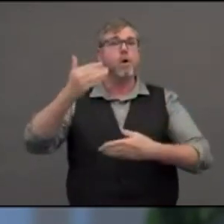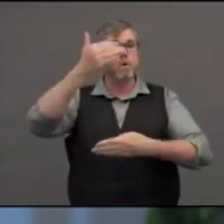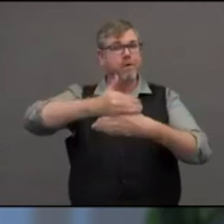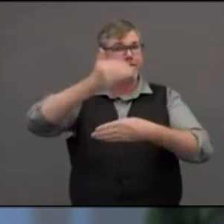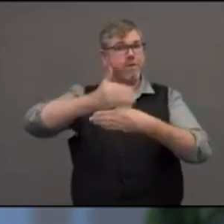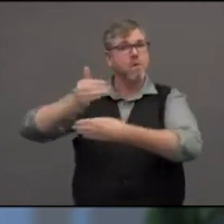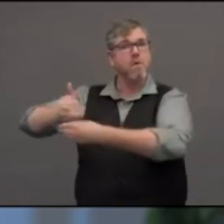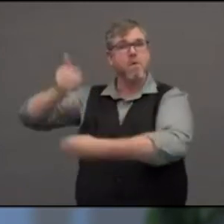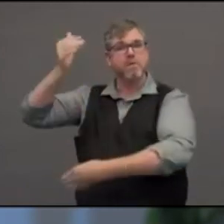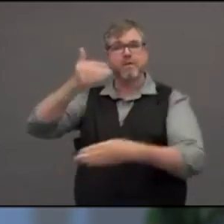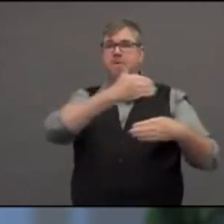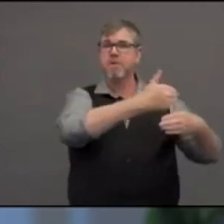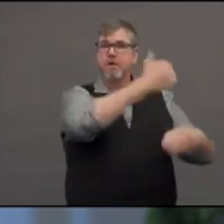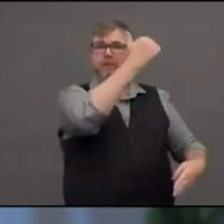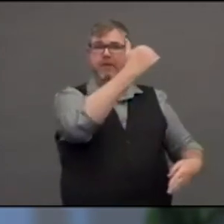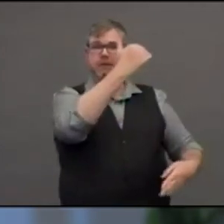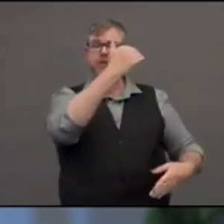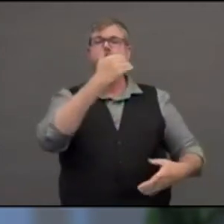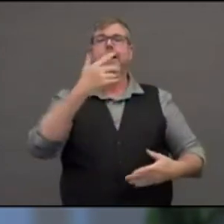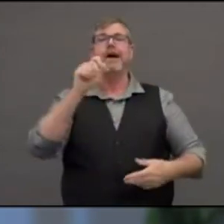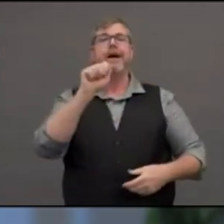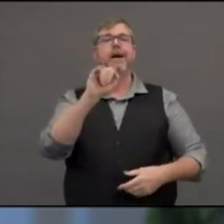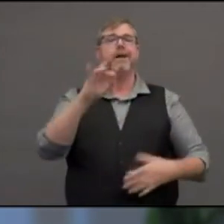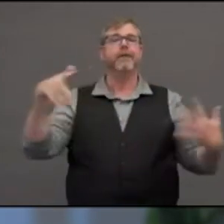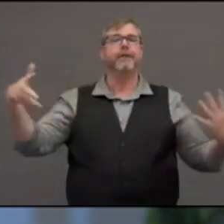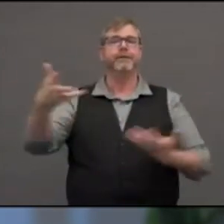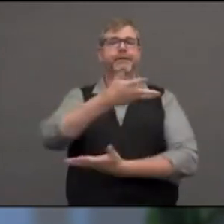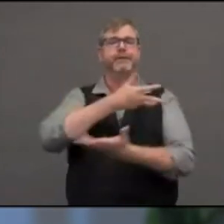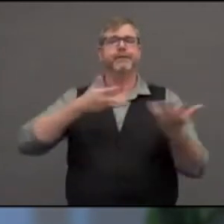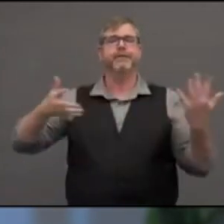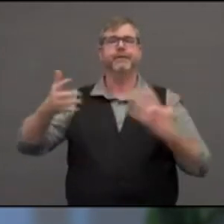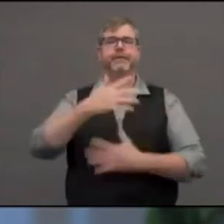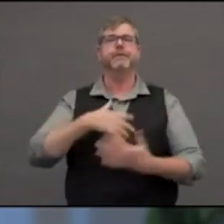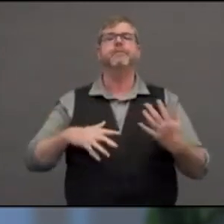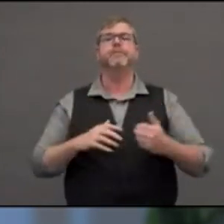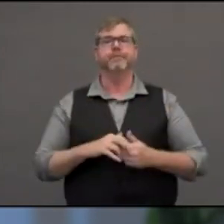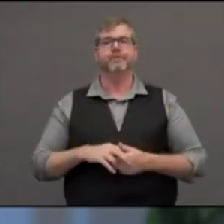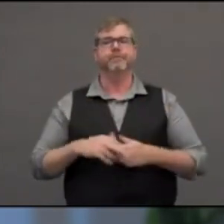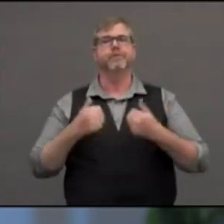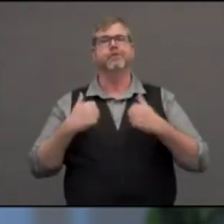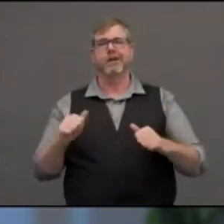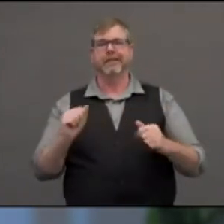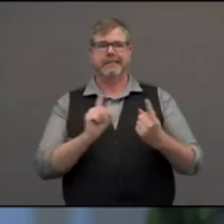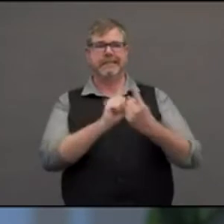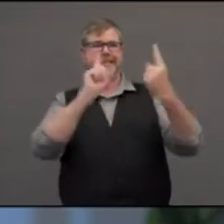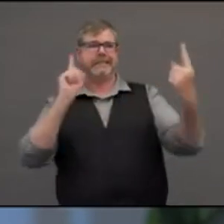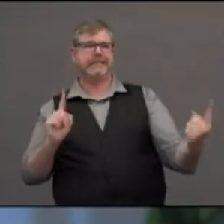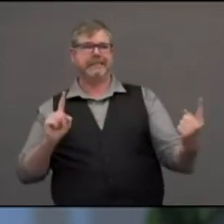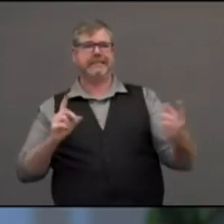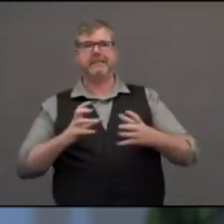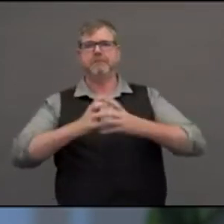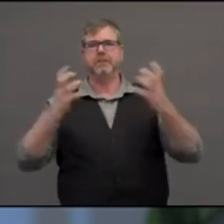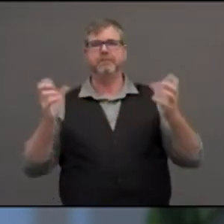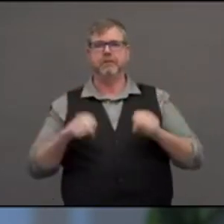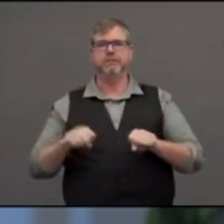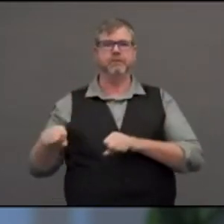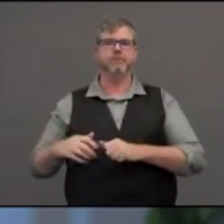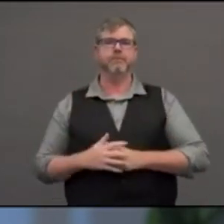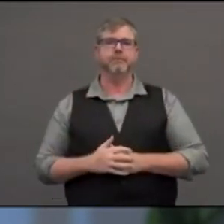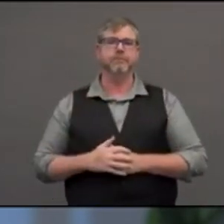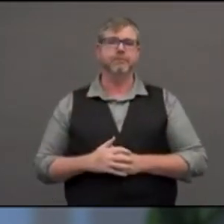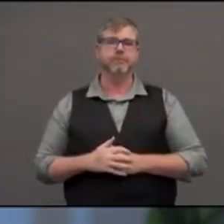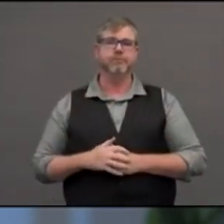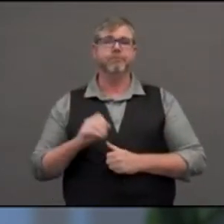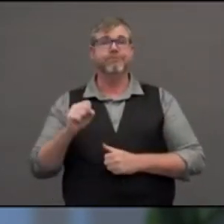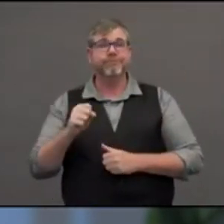of doing it, and we try to keep as separate as we can. So that's, in order sometimes to protect and to love our families and take care of them,